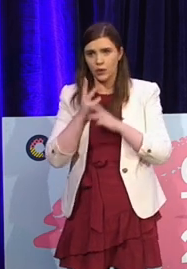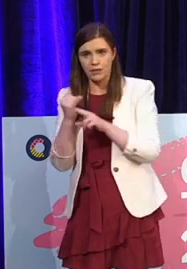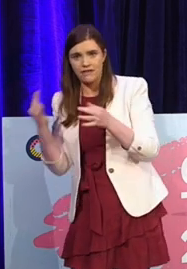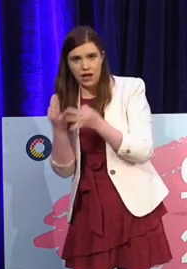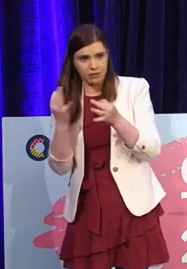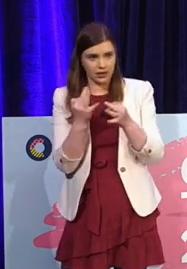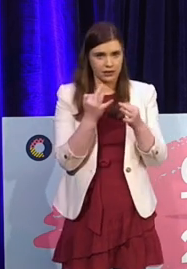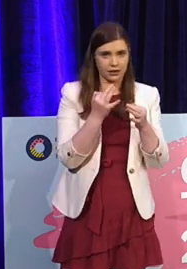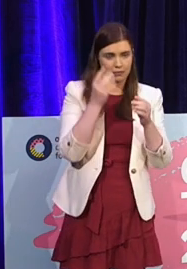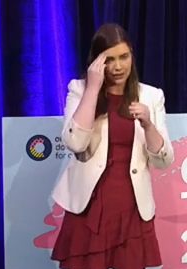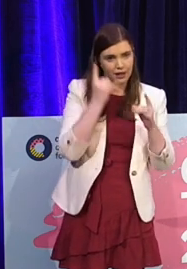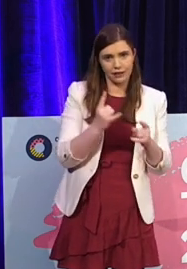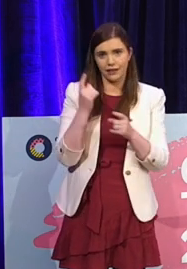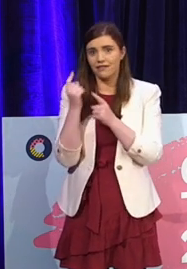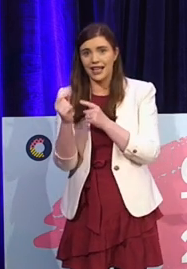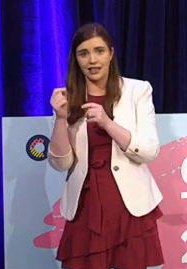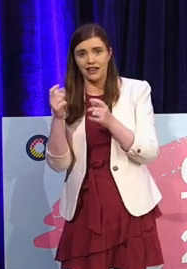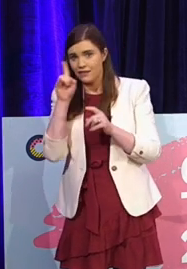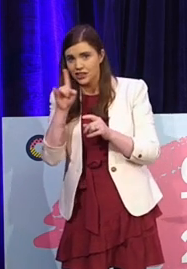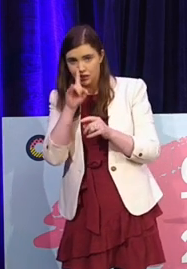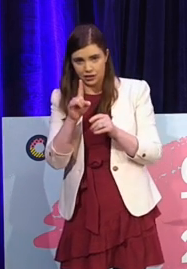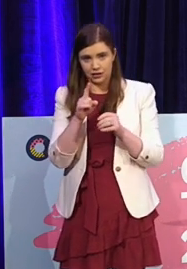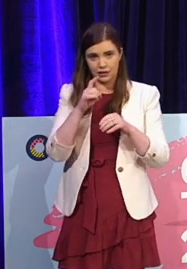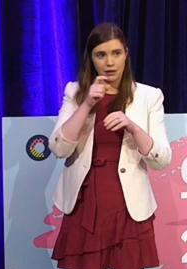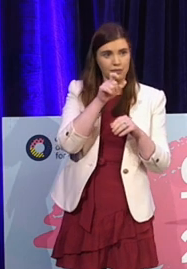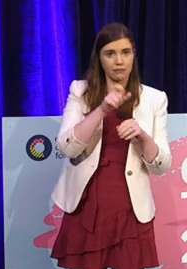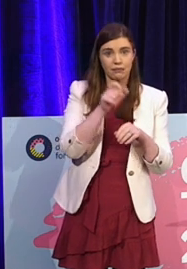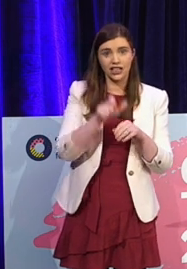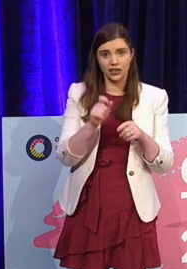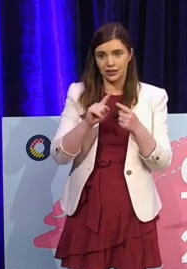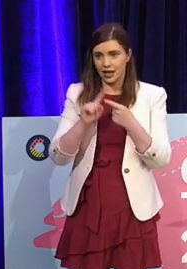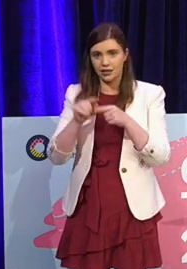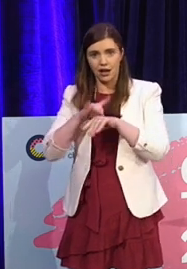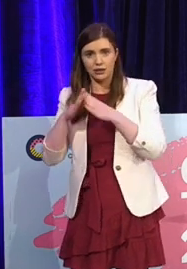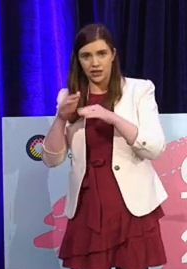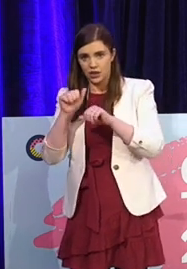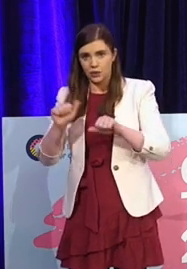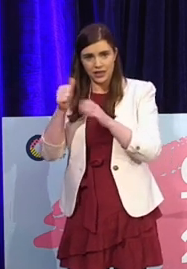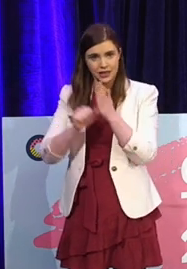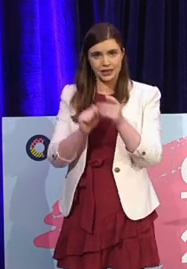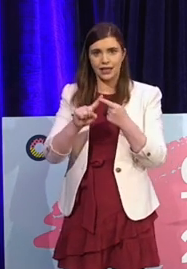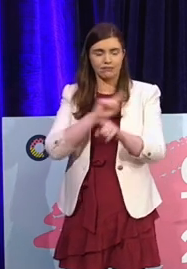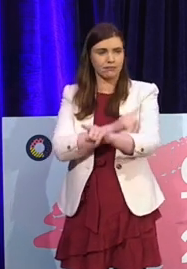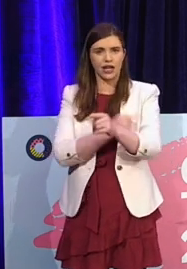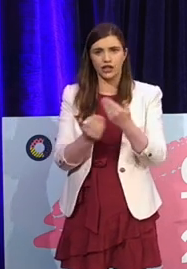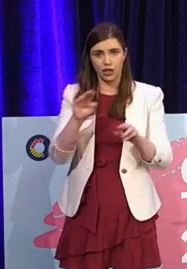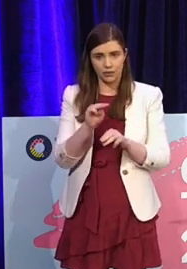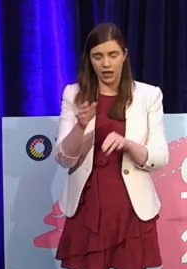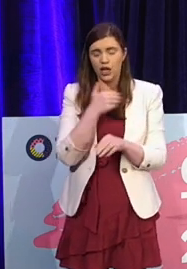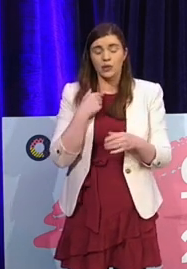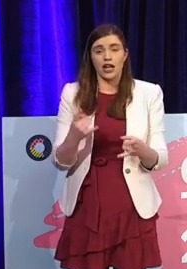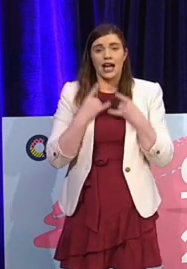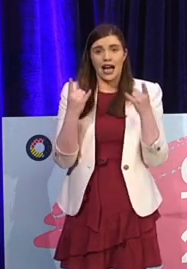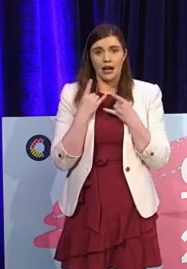fast fashion. The importance of patients to hospital waiting lists. And the importance of empowering young people. We are absolutely delighted